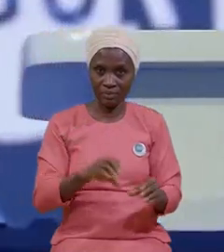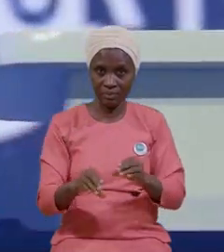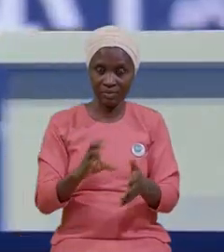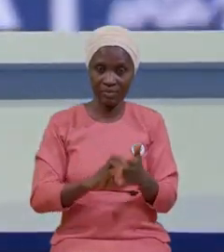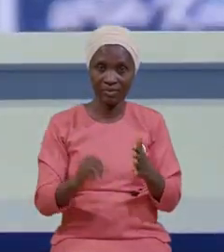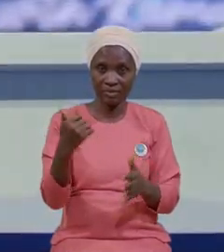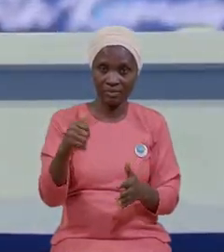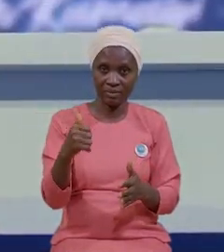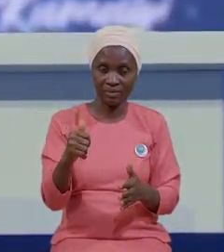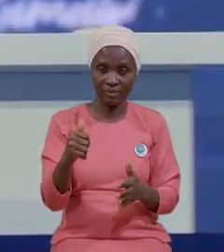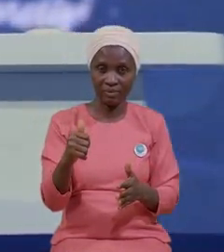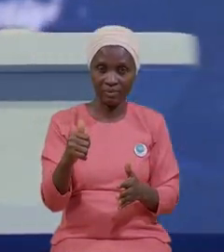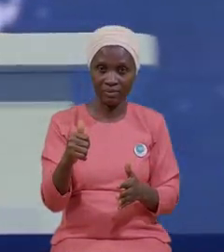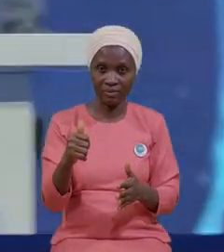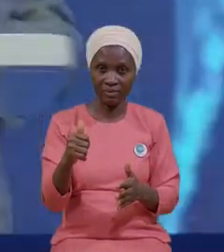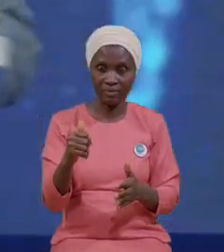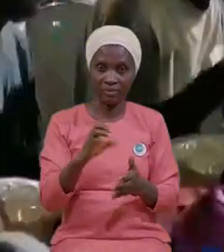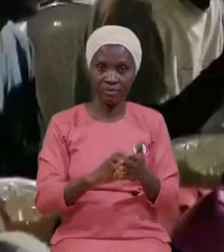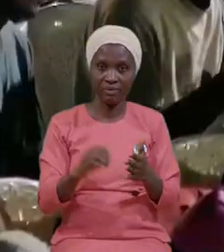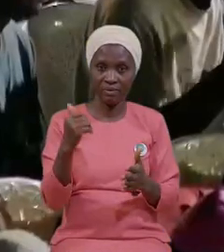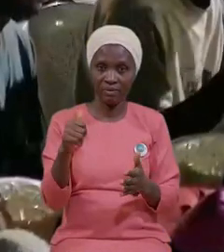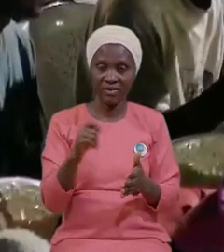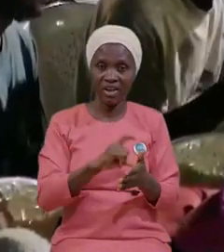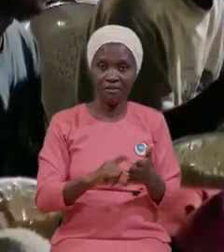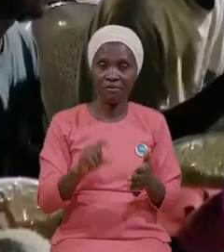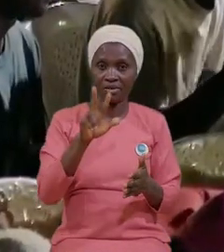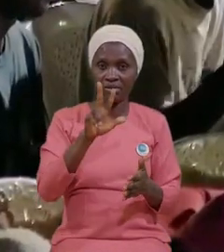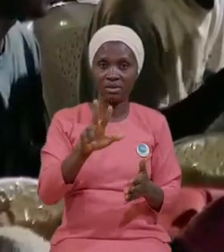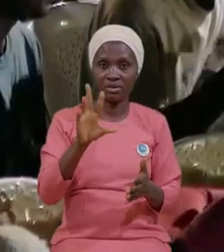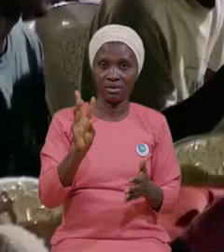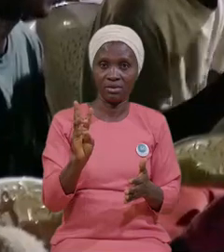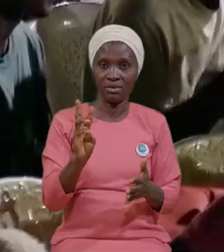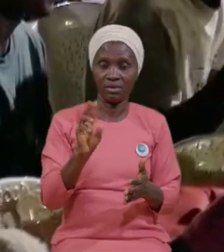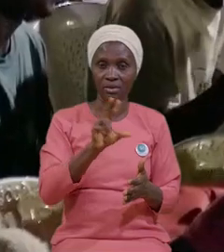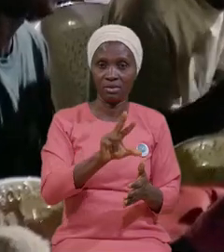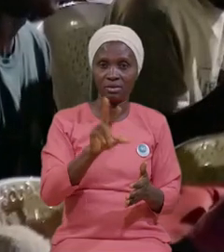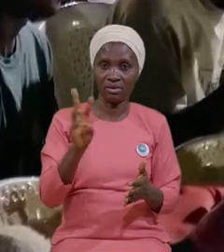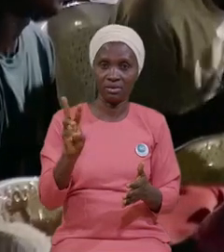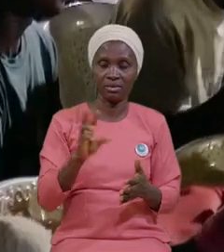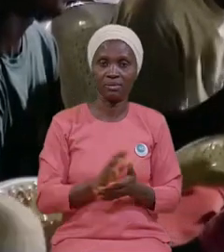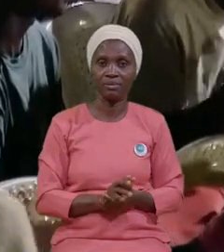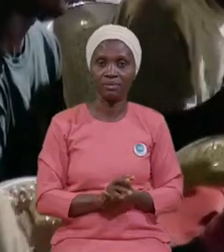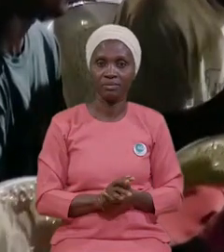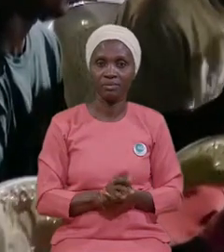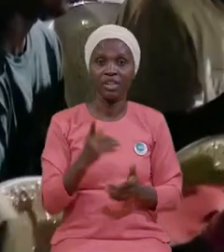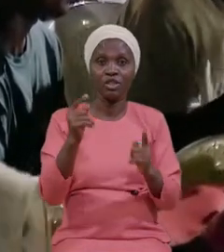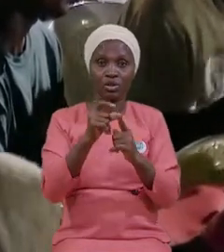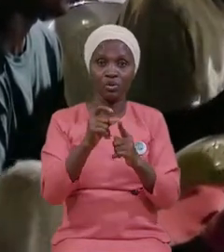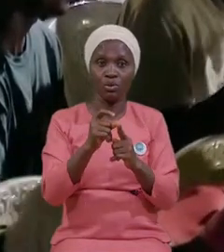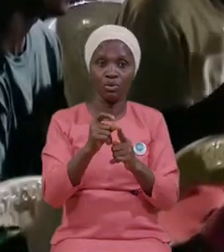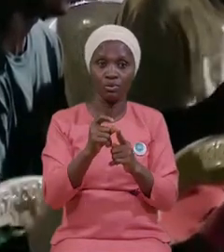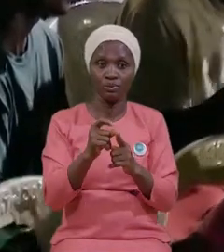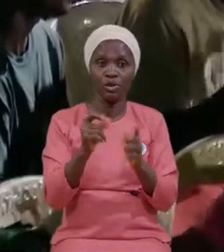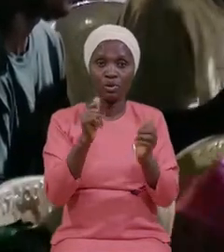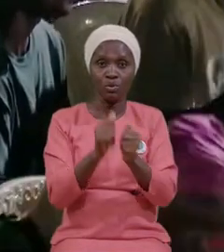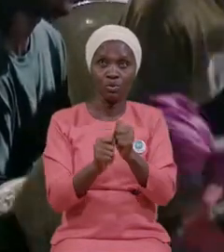Acts chapter 10 verse 36. The word which God sent unto the children